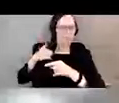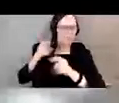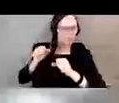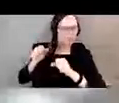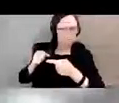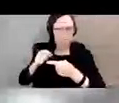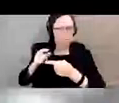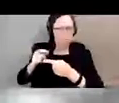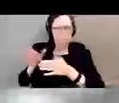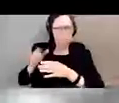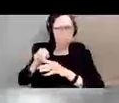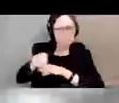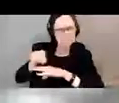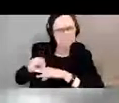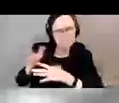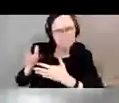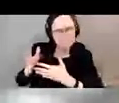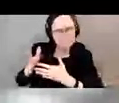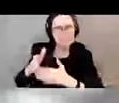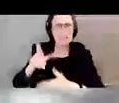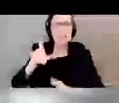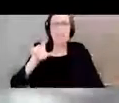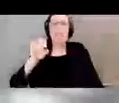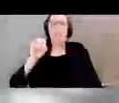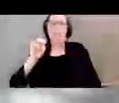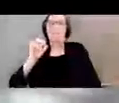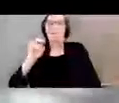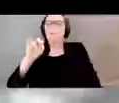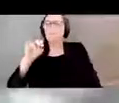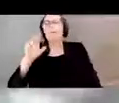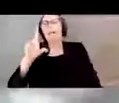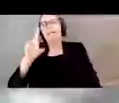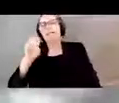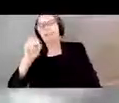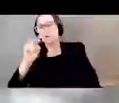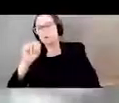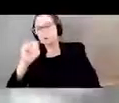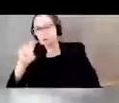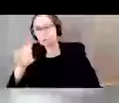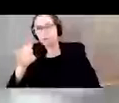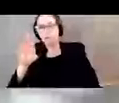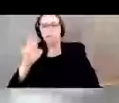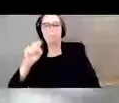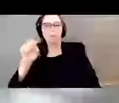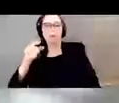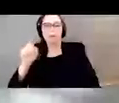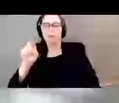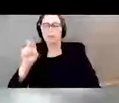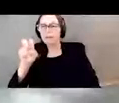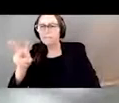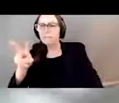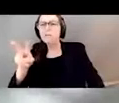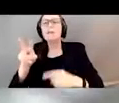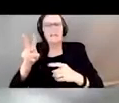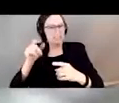Moscow. Leonid Brezhnev, okay, the leader of the Soviet Union, decides he's going to overthrow him in another